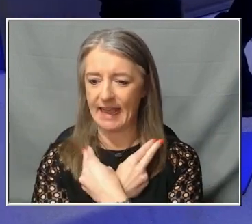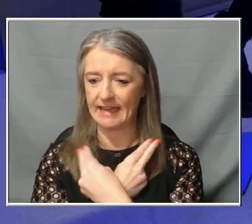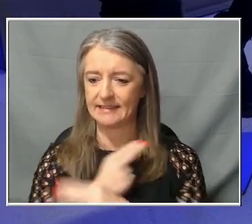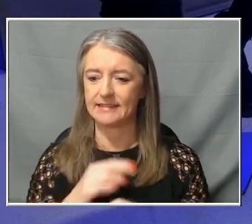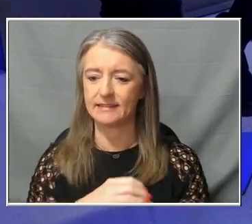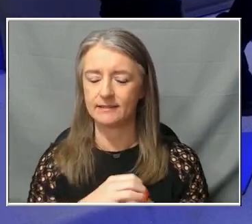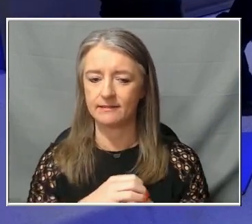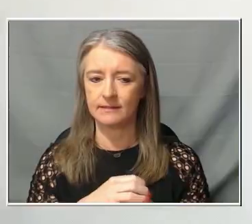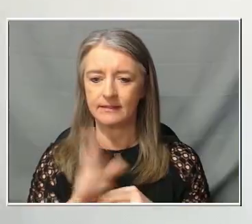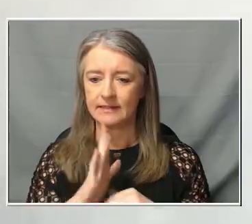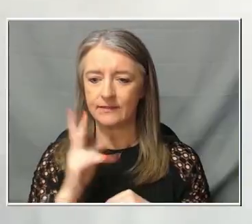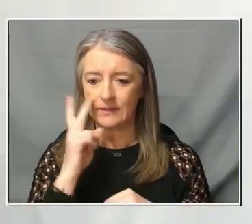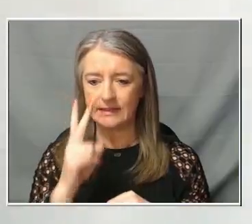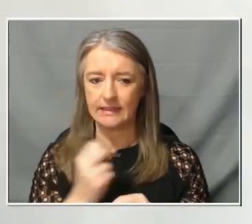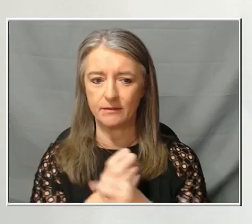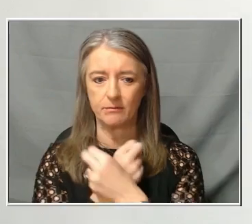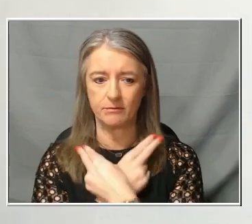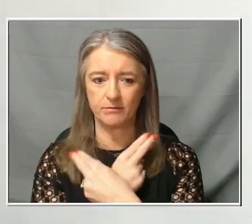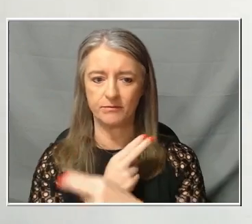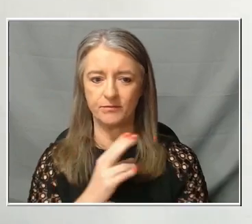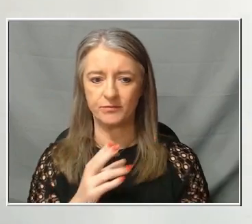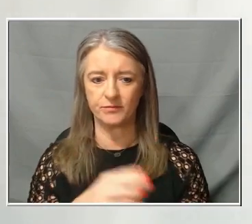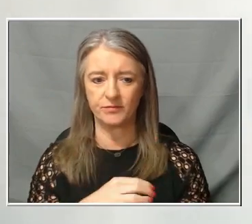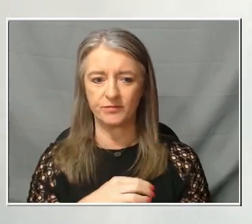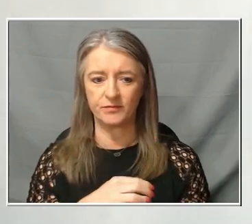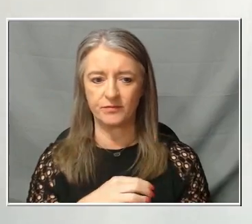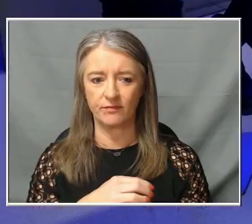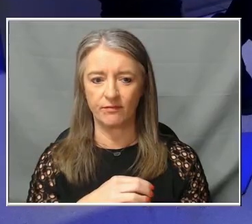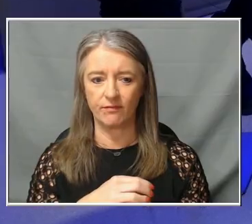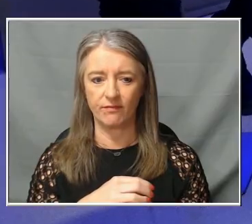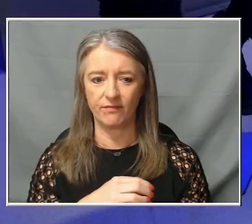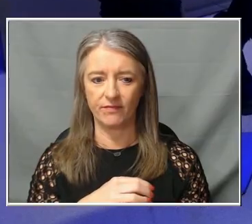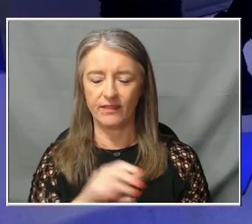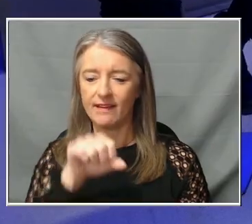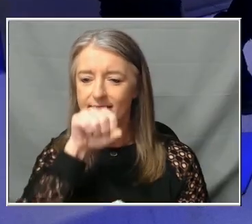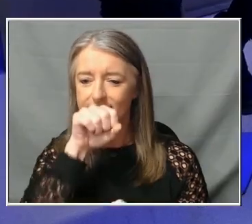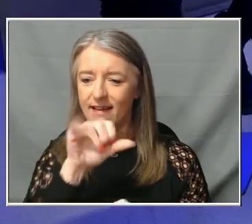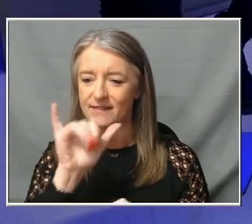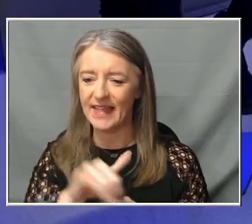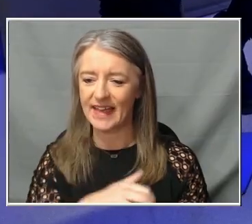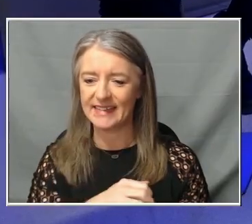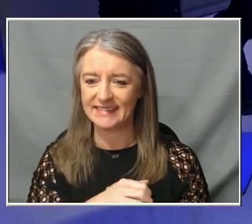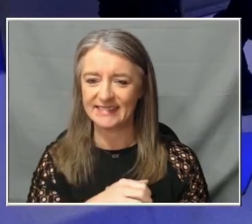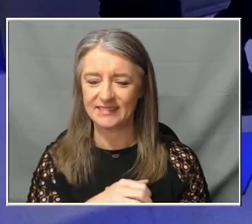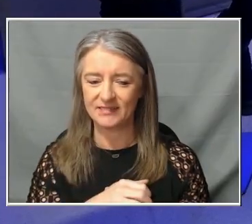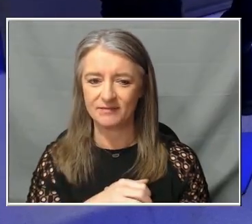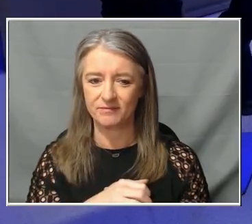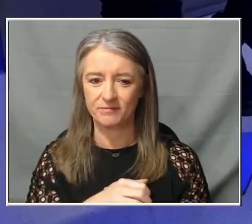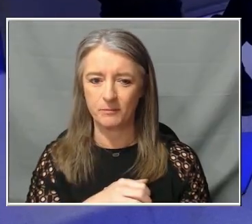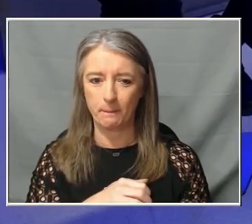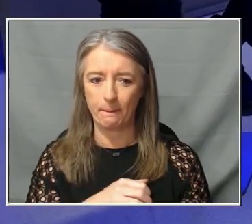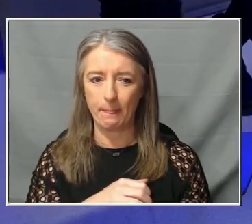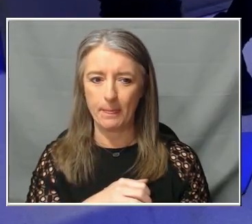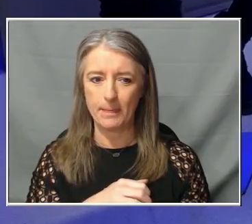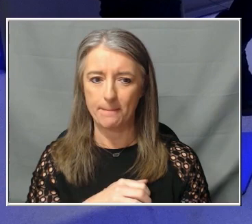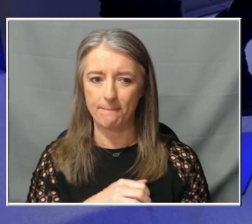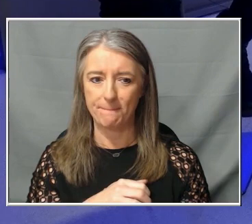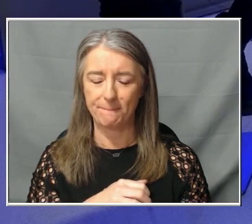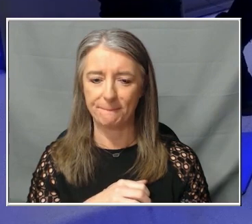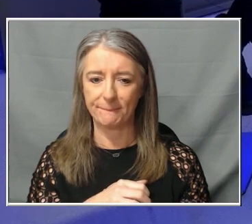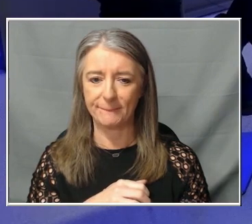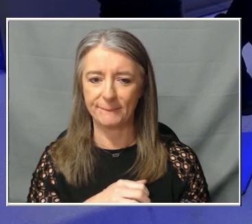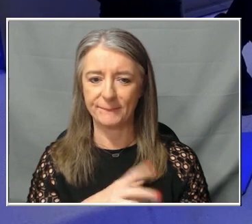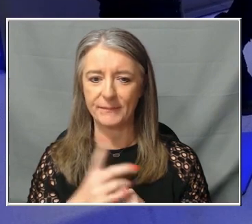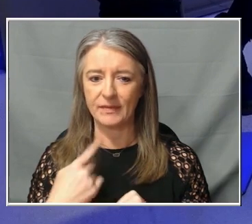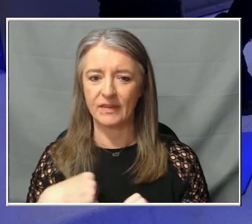never seen you in a bow tie. Dr. This is all his doing? It's him. It's his doing. Yes. I love this. I love this. Okay. Okay. We're getting some